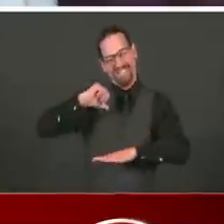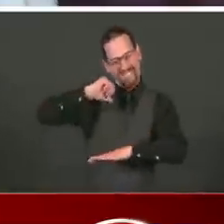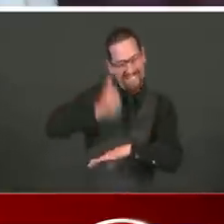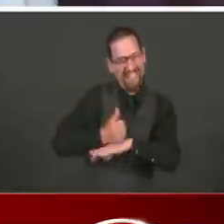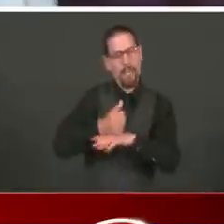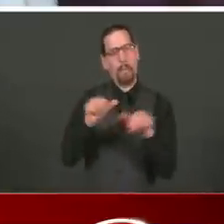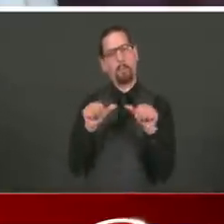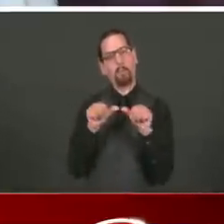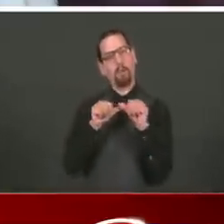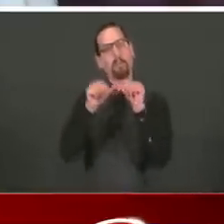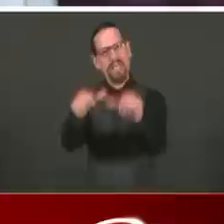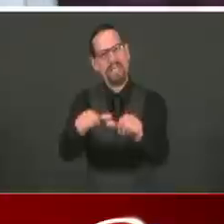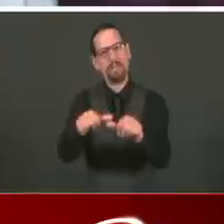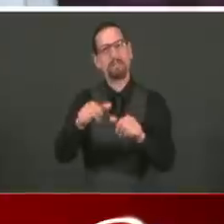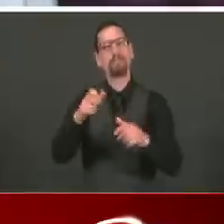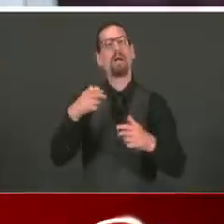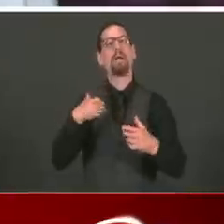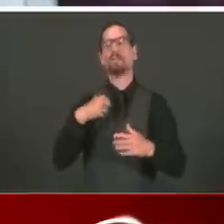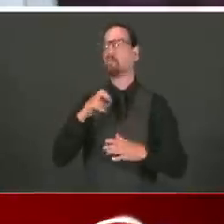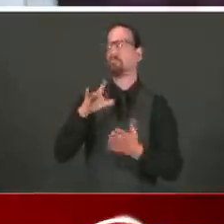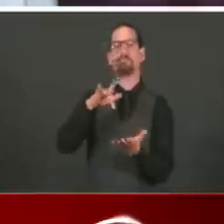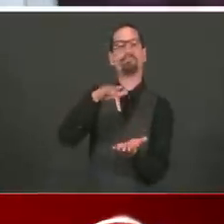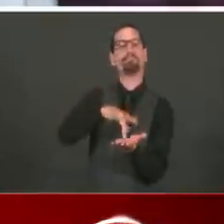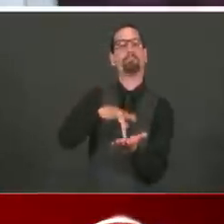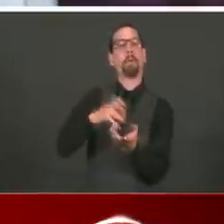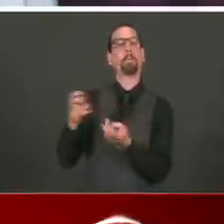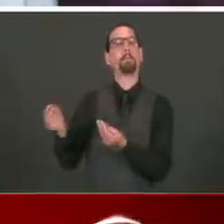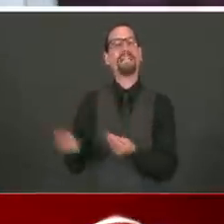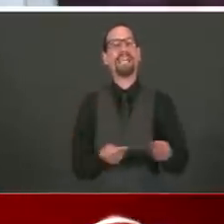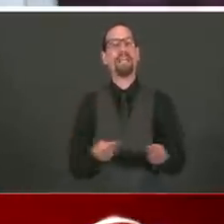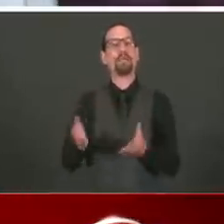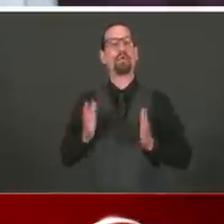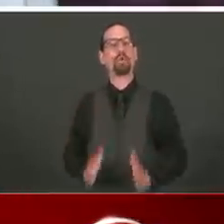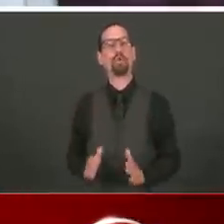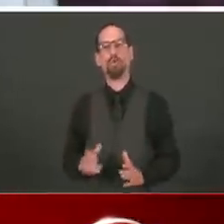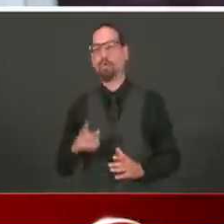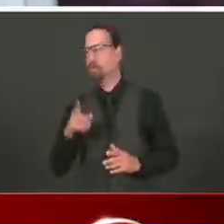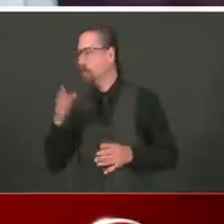program at the district court to continue something like this